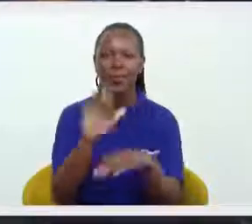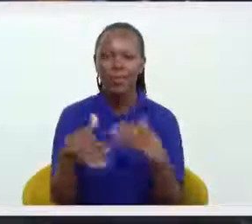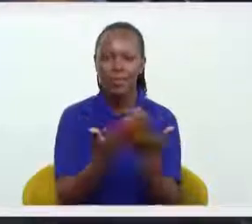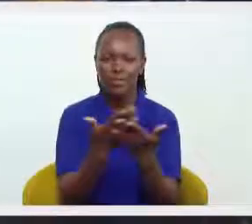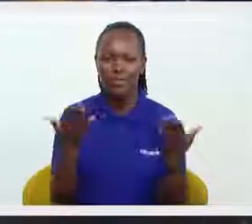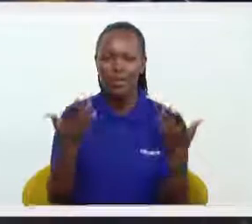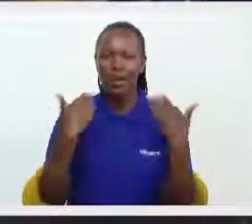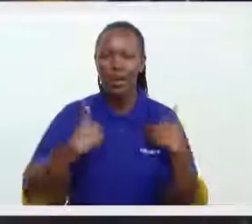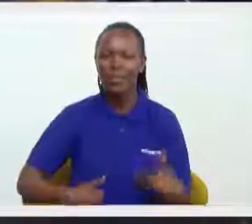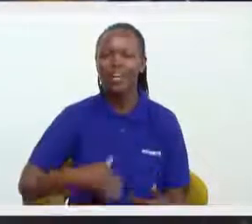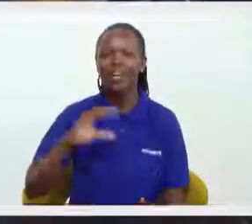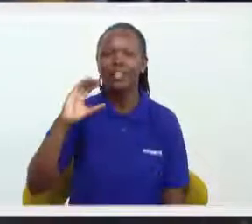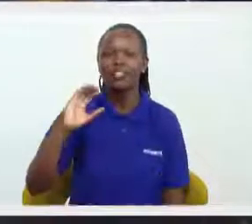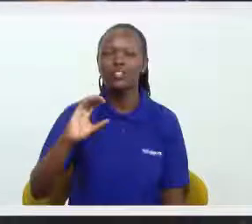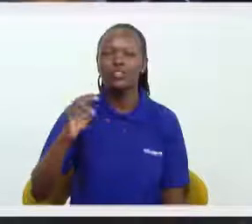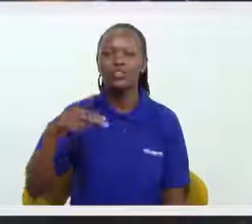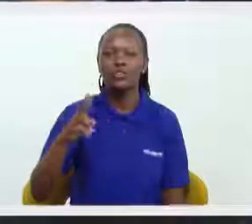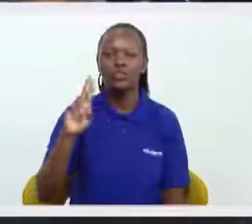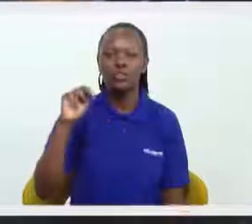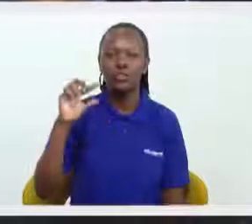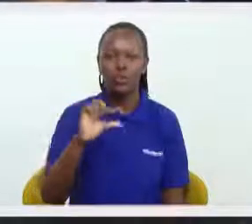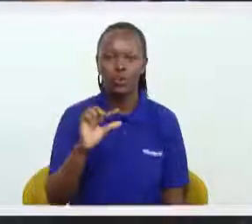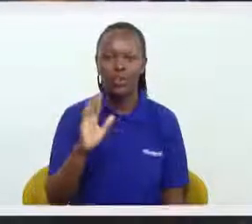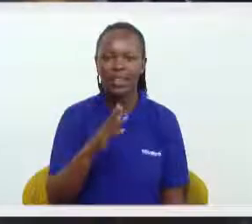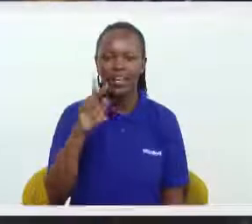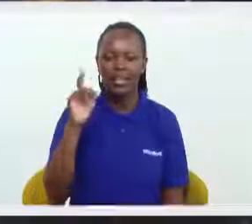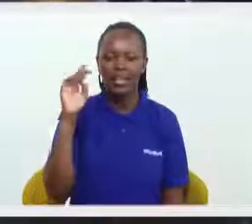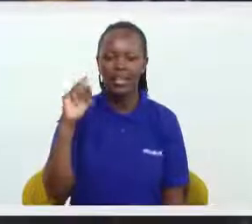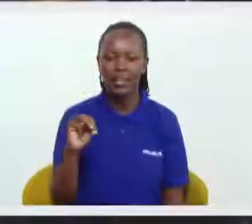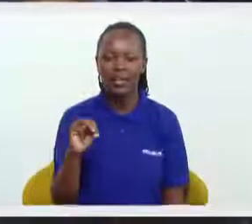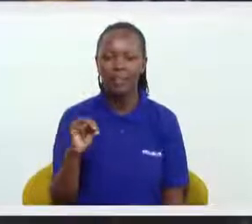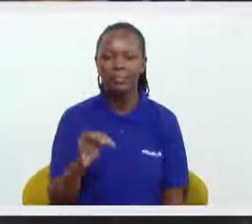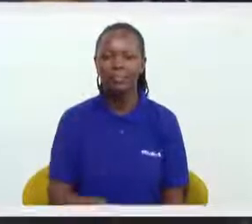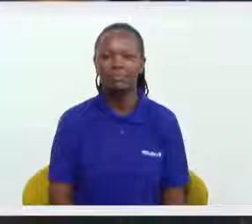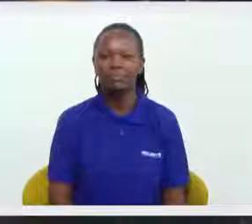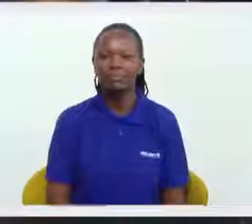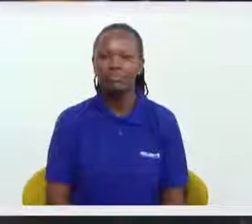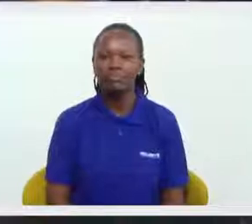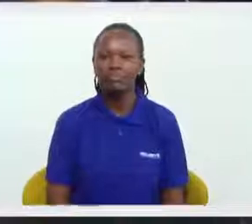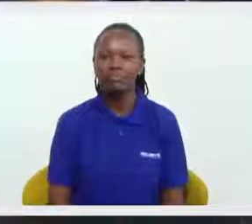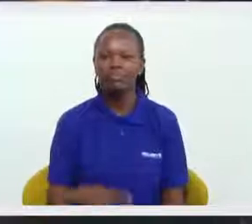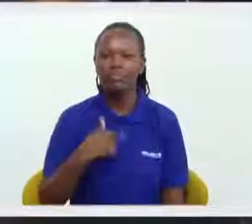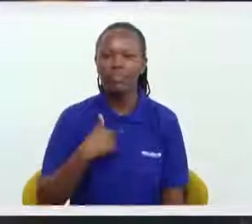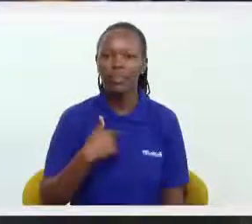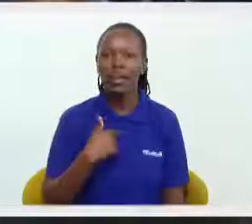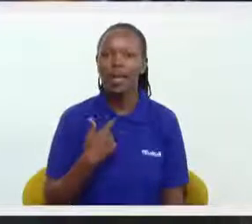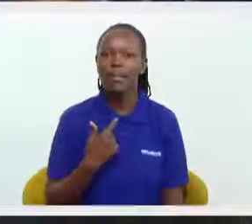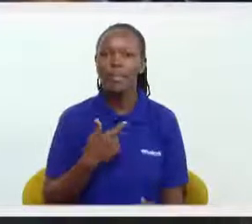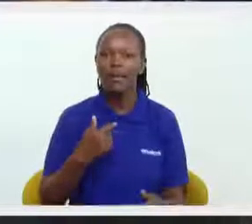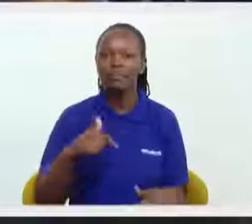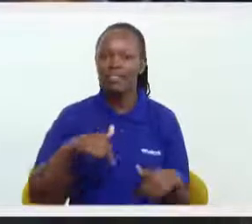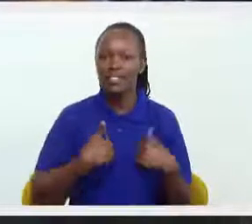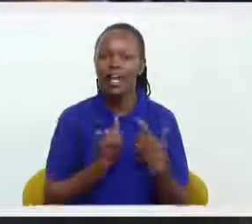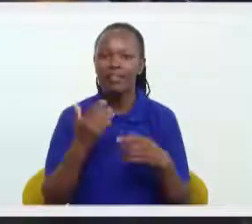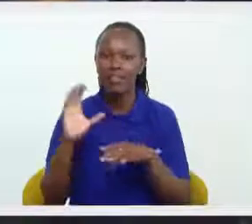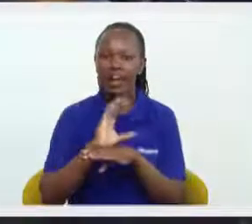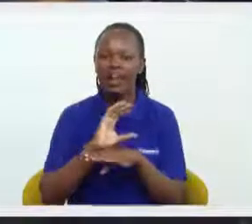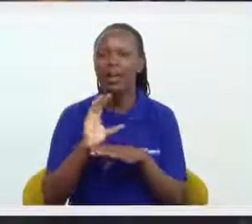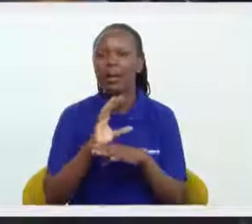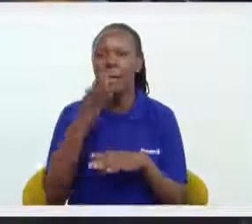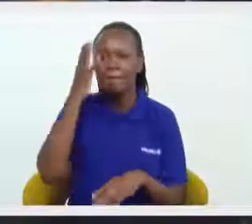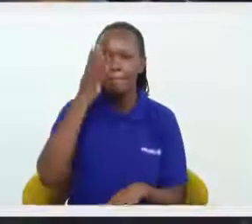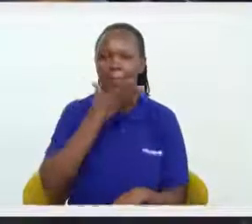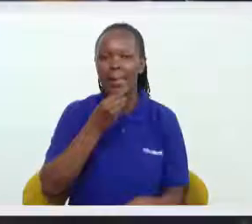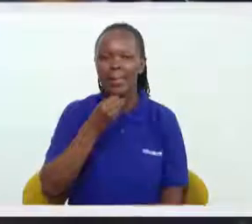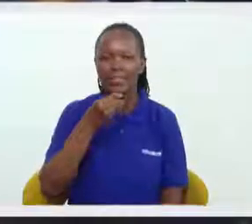Chung Kim. I'm an accessibility analyst on the Chrome accessibility team. I am a South Korean man. I have black